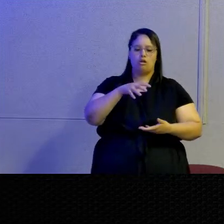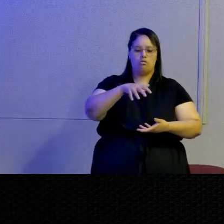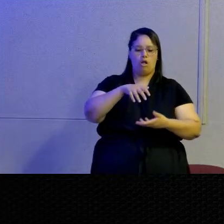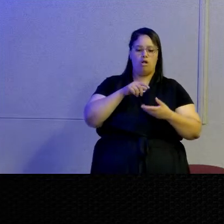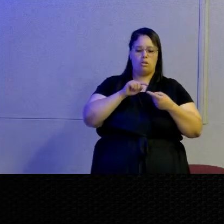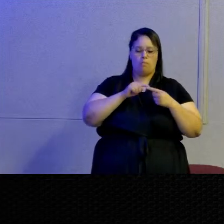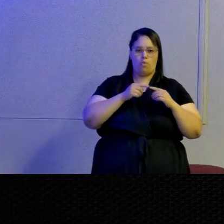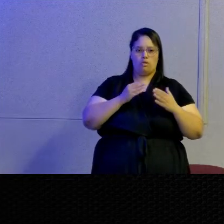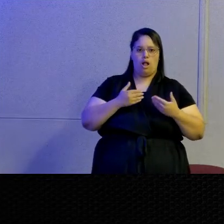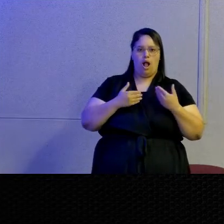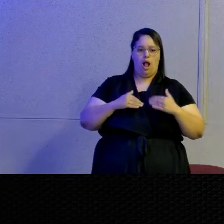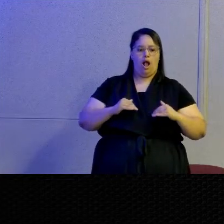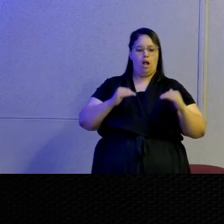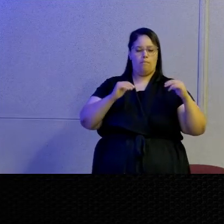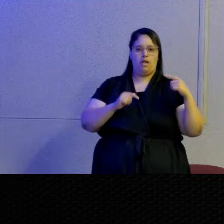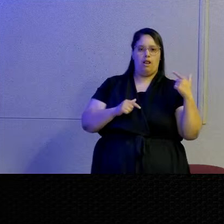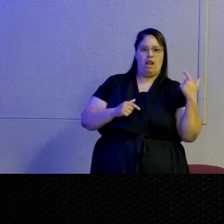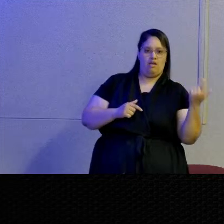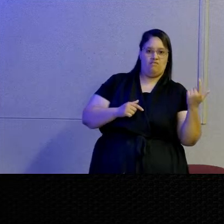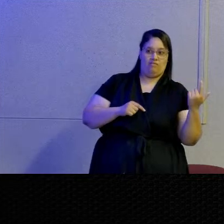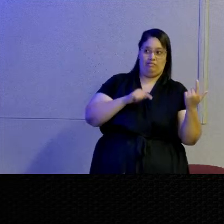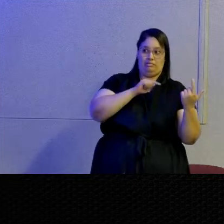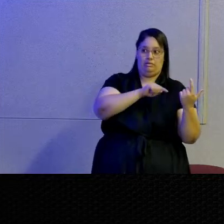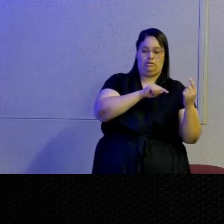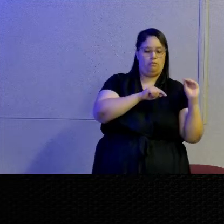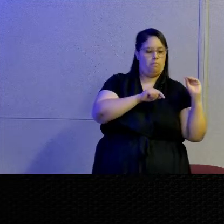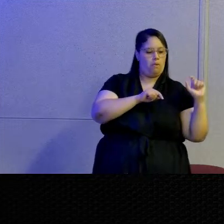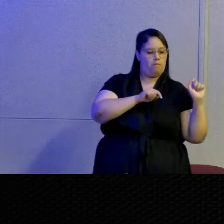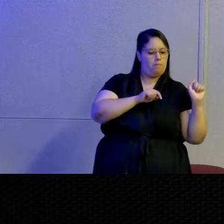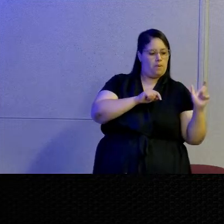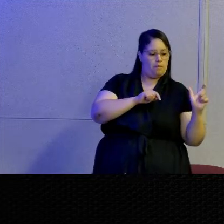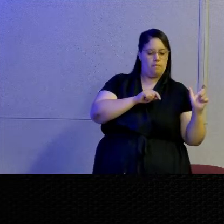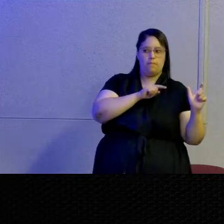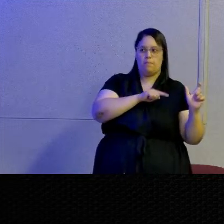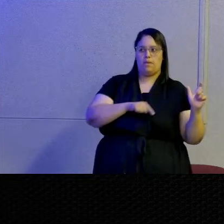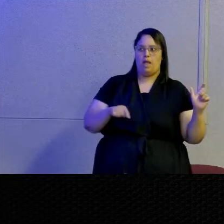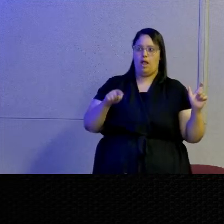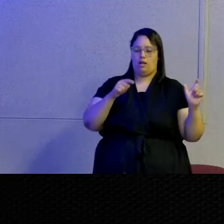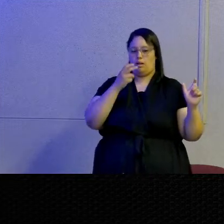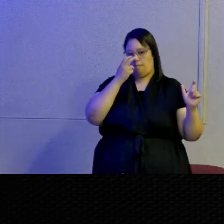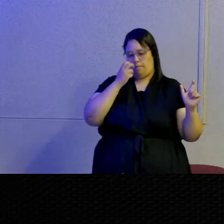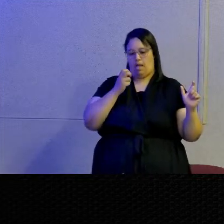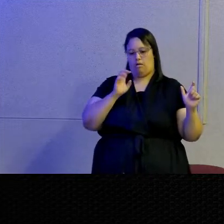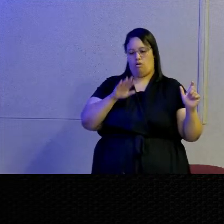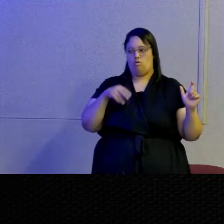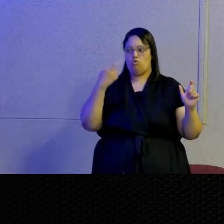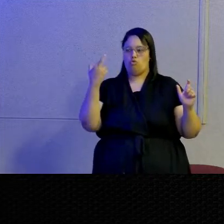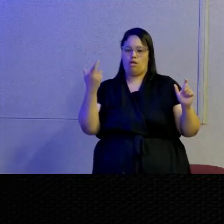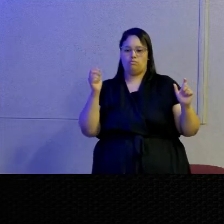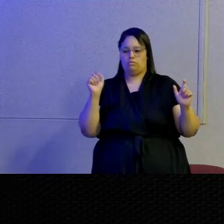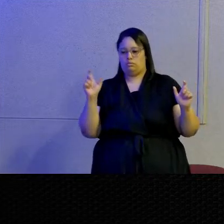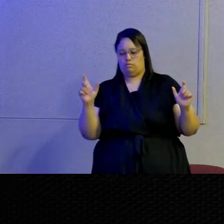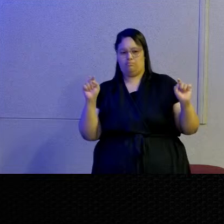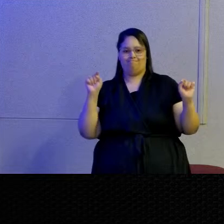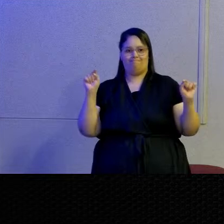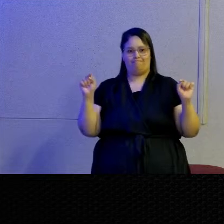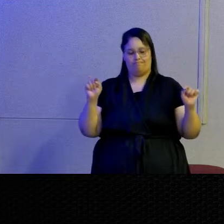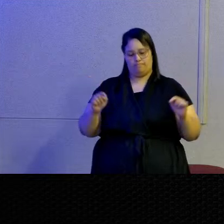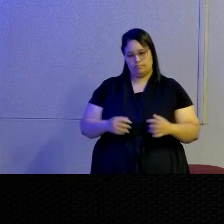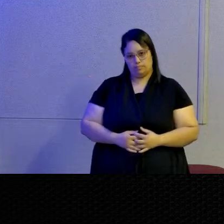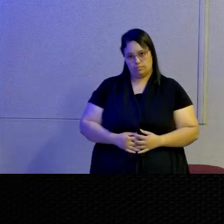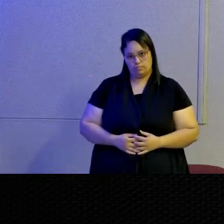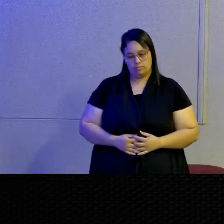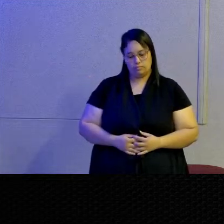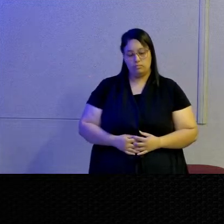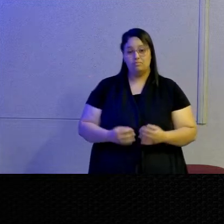upper left in the left plot and the black one on the right plot. So many